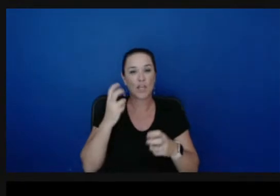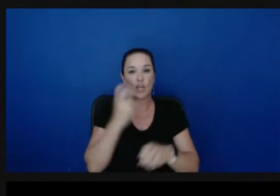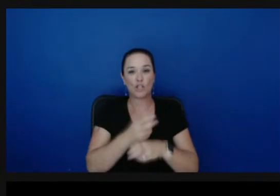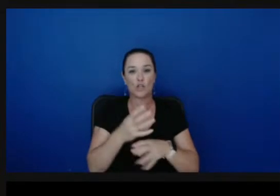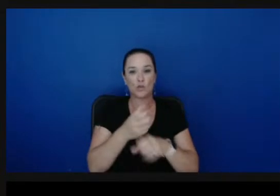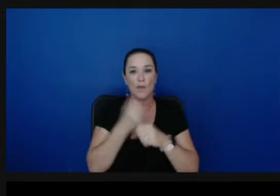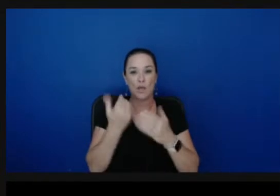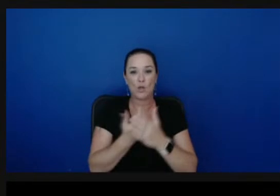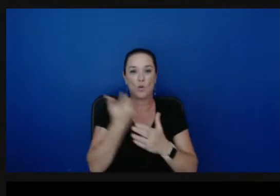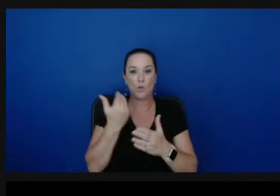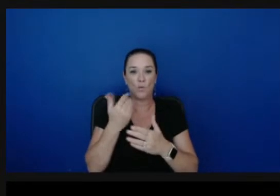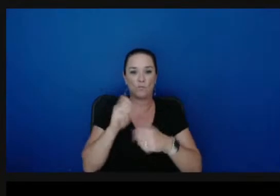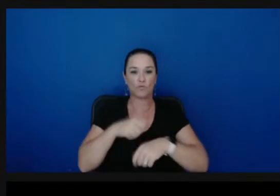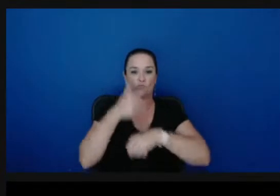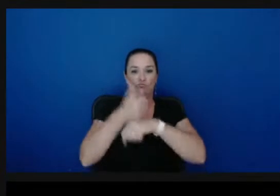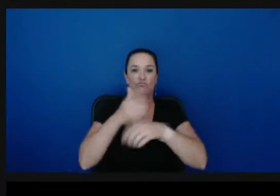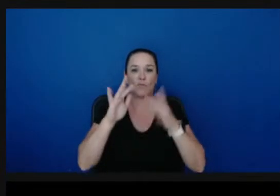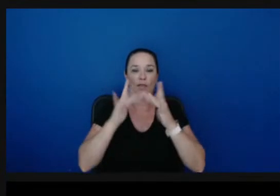put up online.